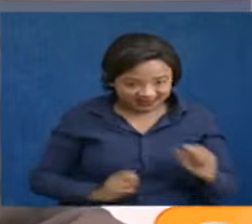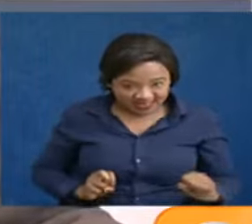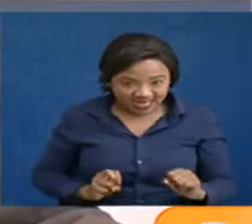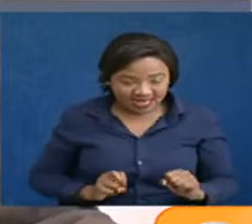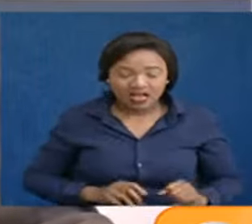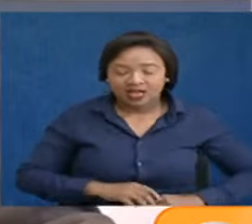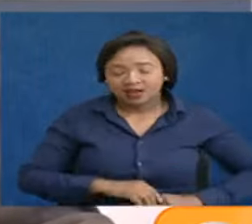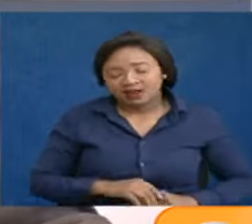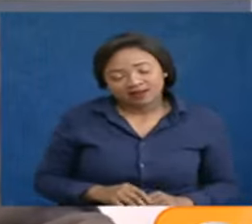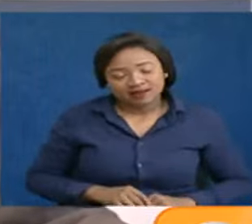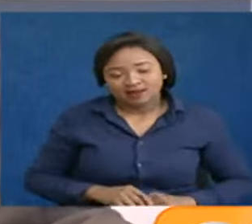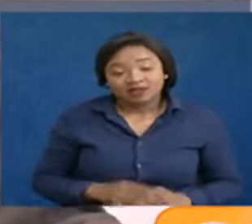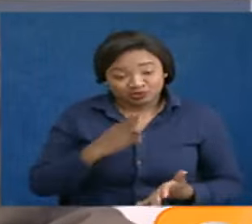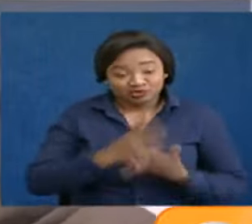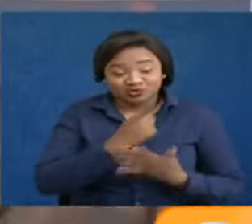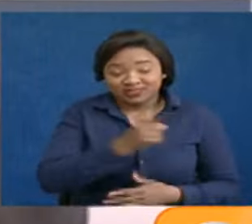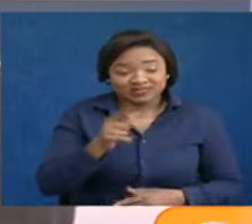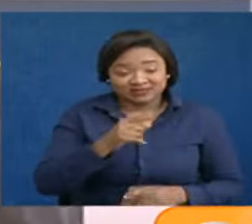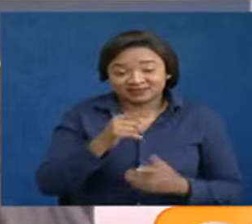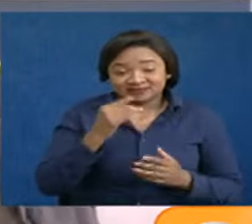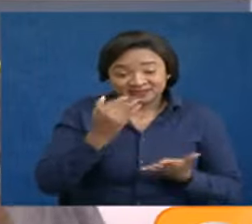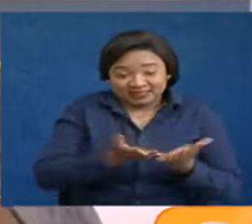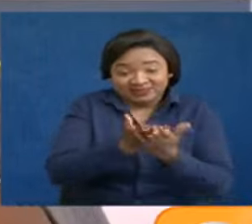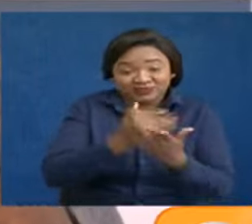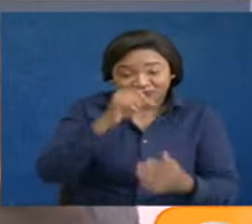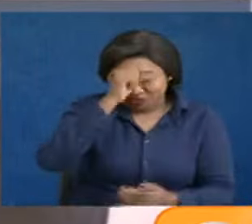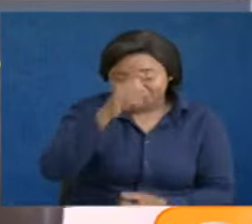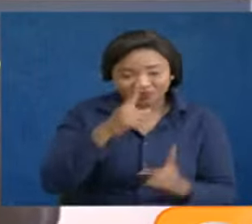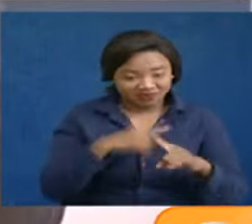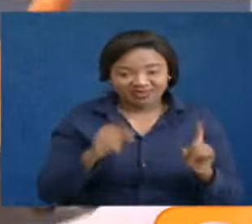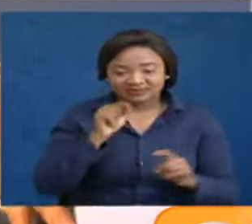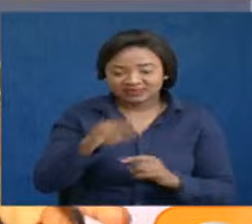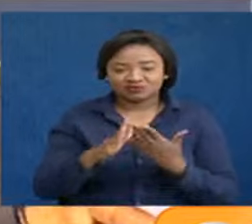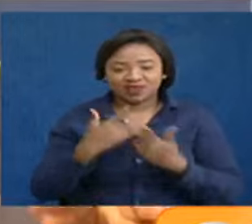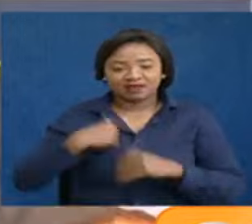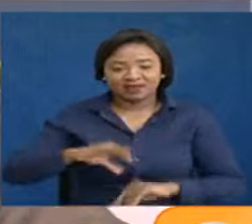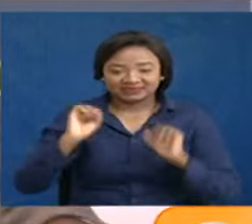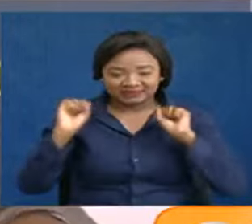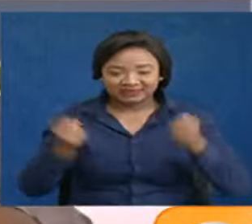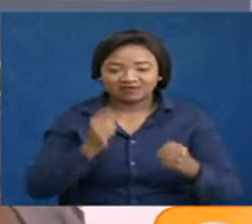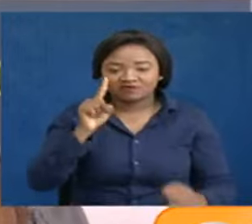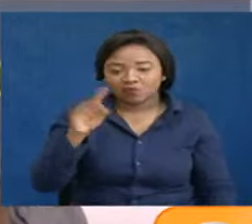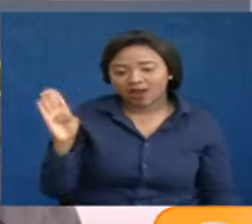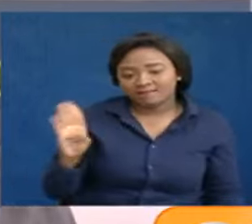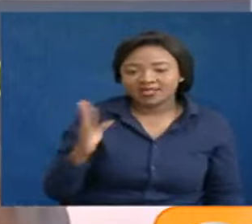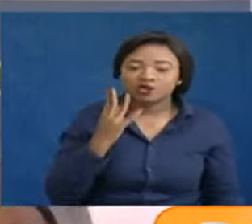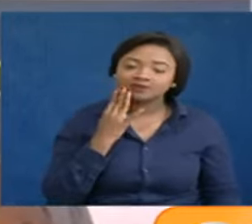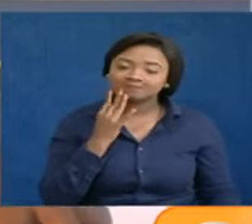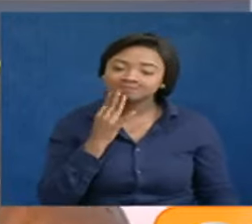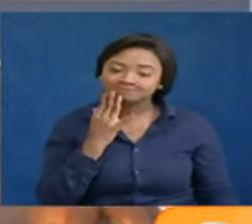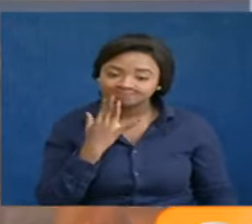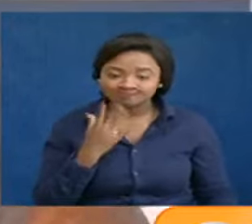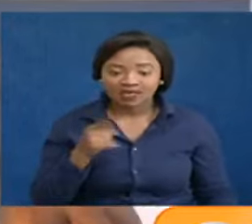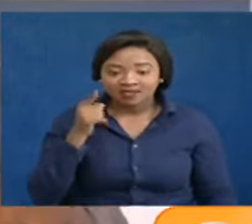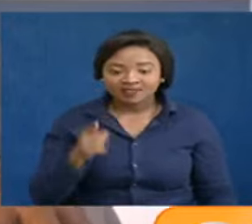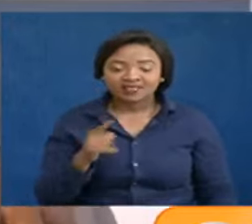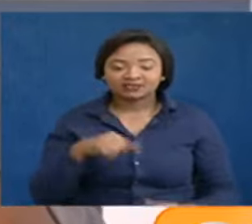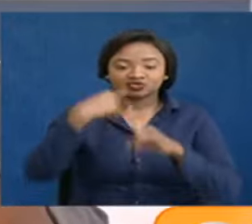decision, ridiculous as it sounds, we would be saving a billion shilling per day, which would accumulate to